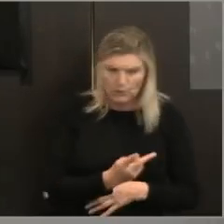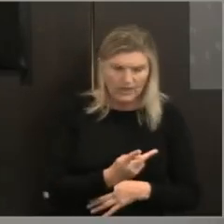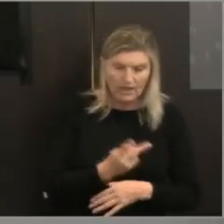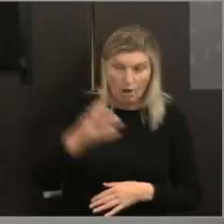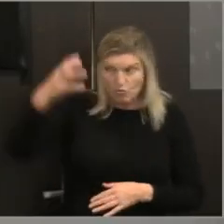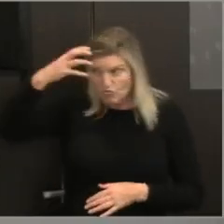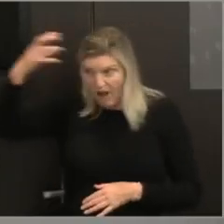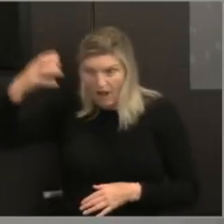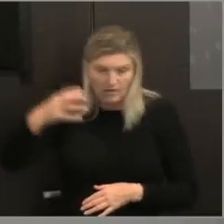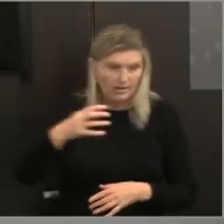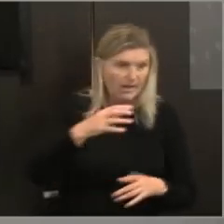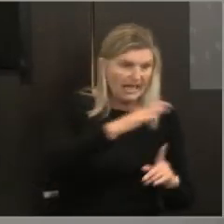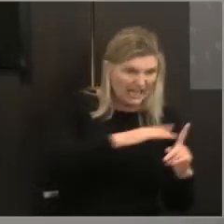hapu.